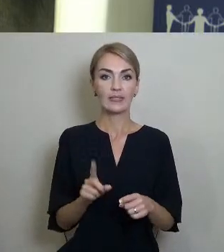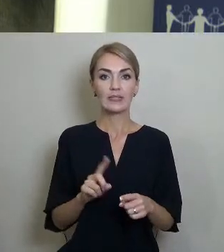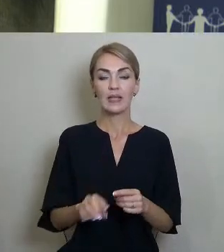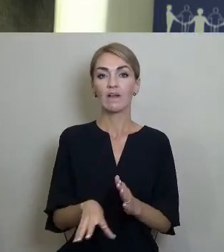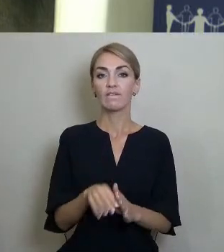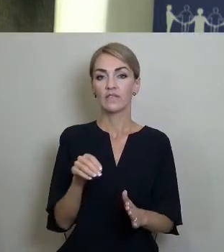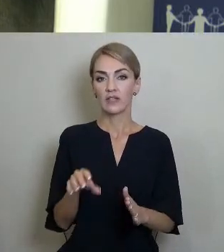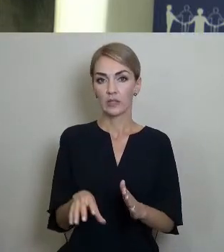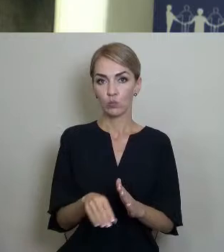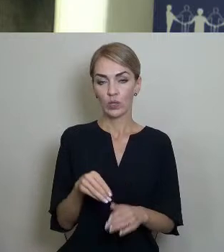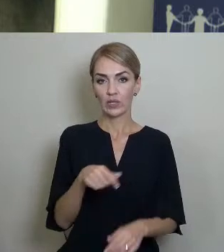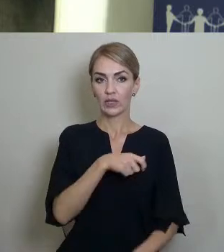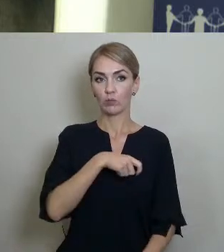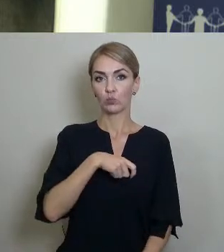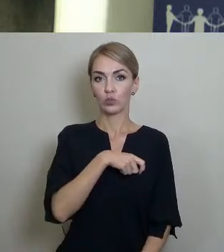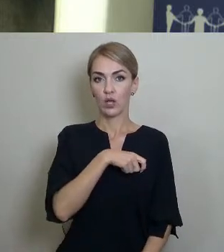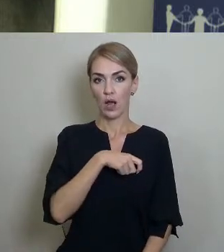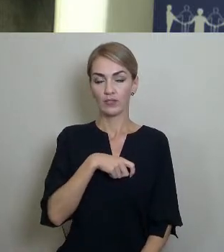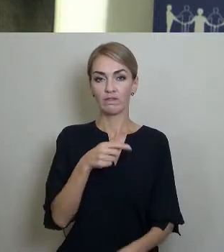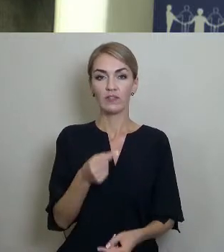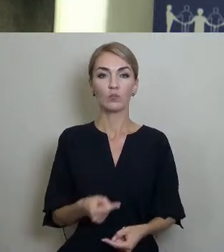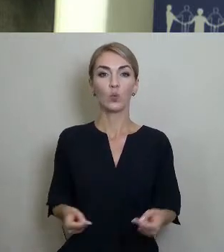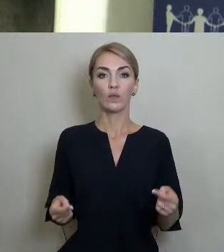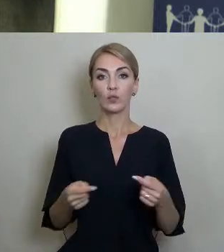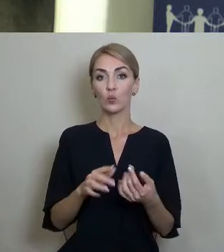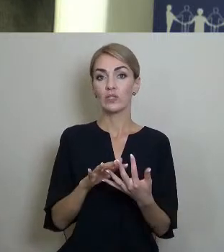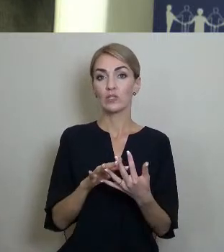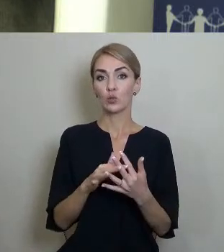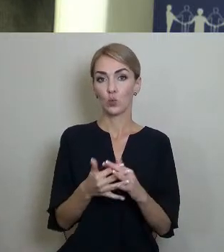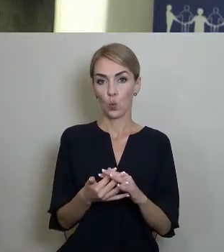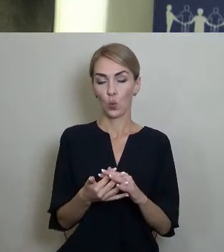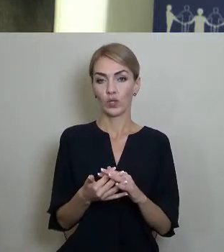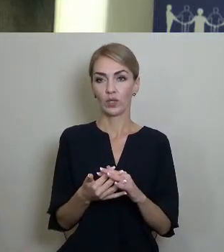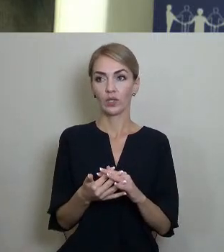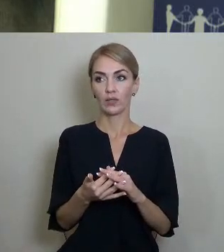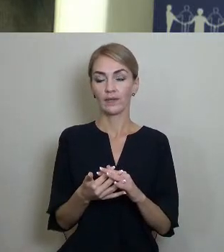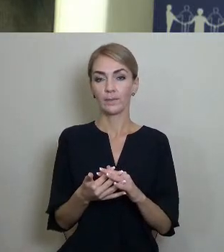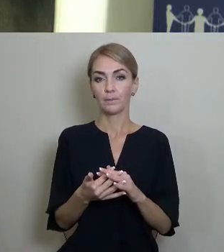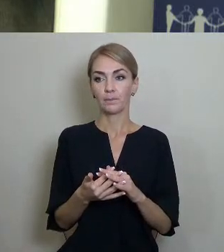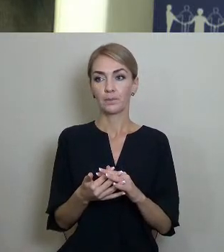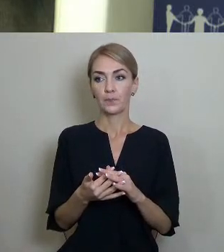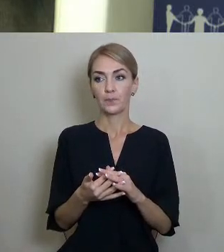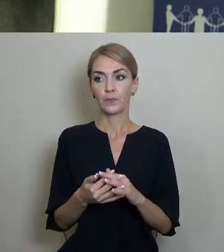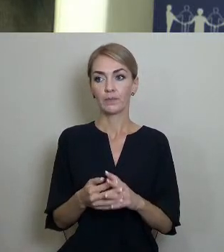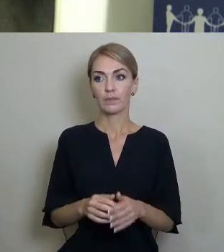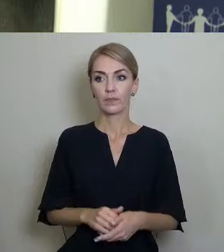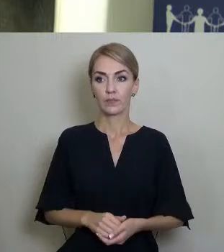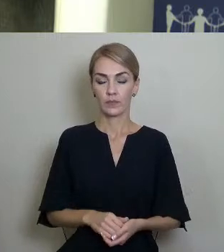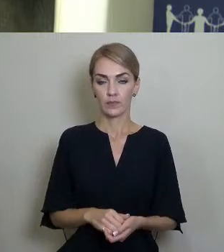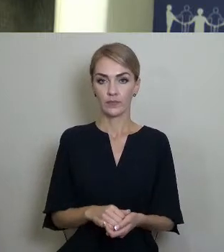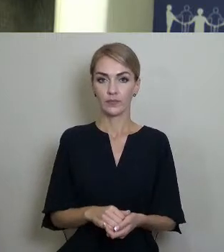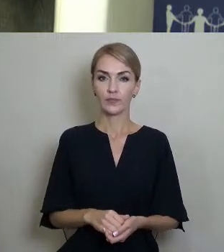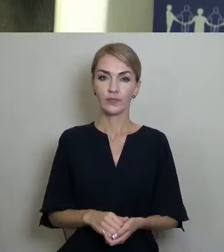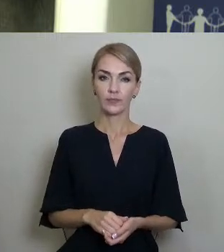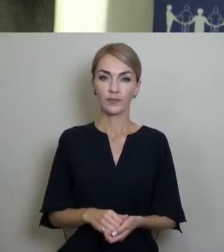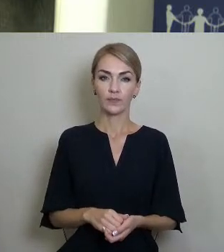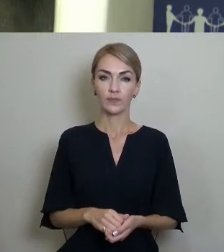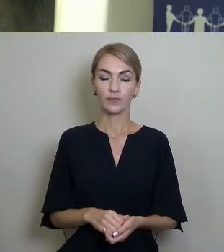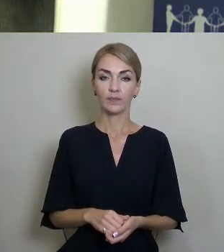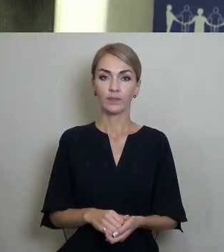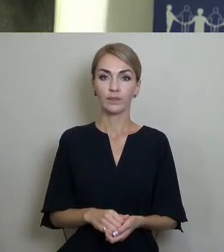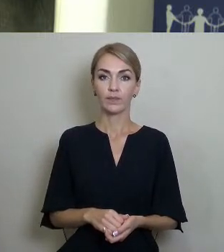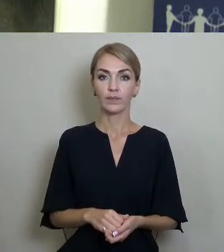the top-level commission has been formed, the constituency, but these are about the deputies of the relevant village